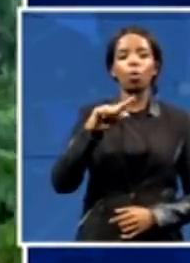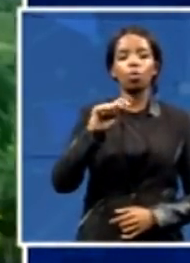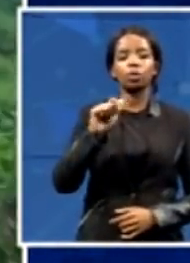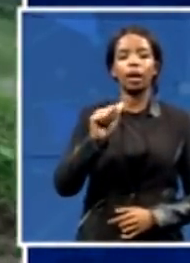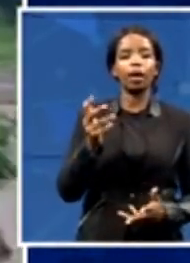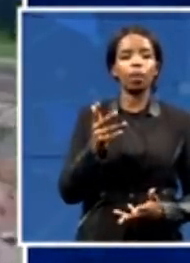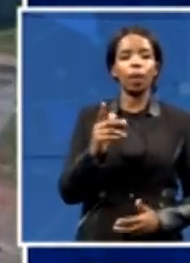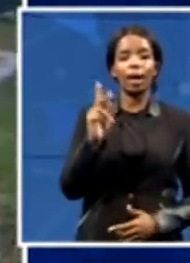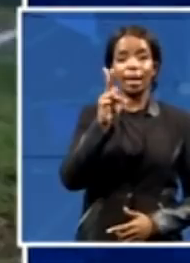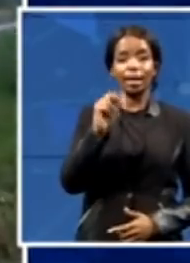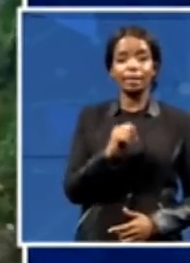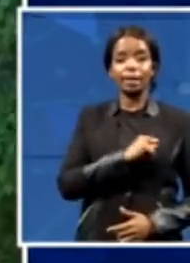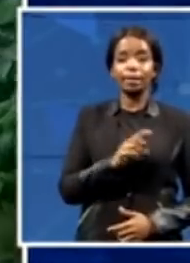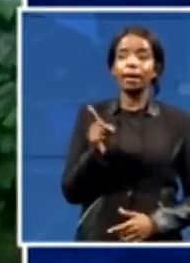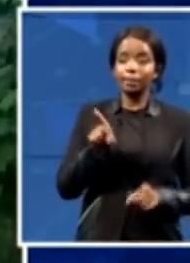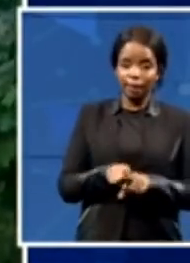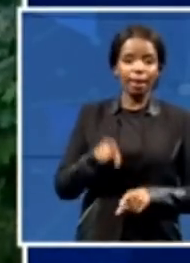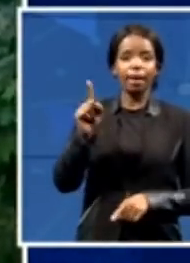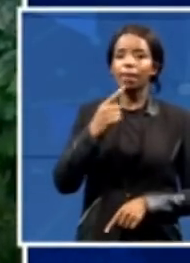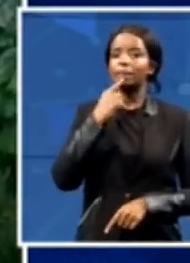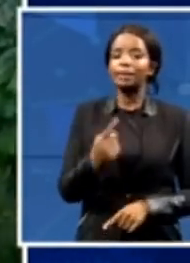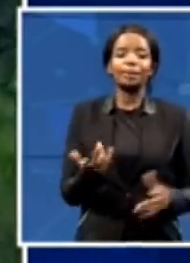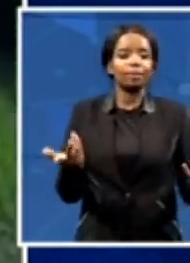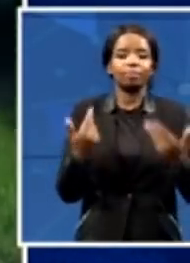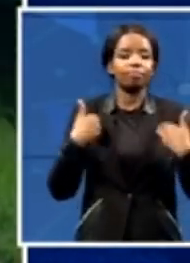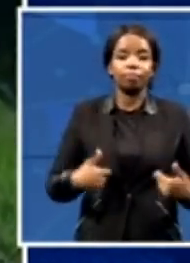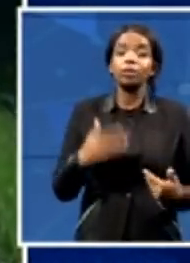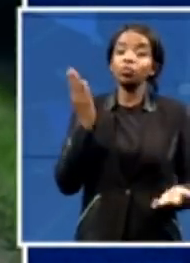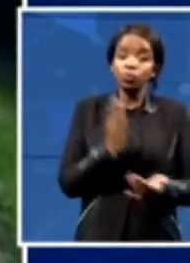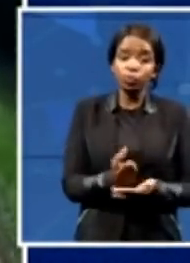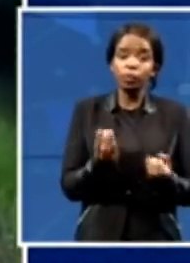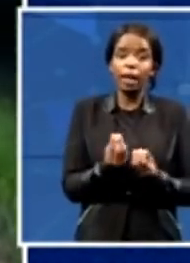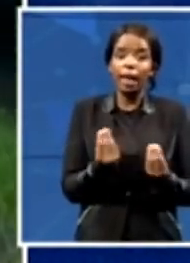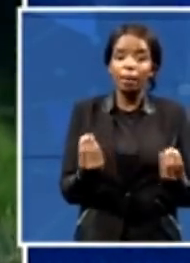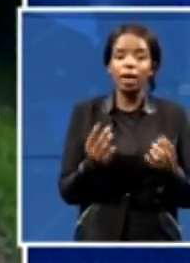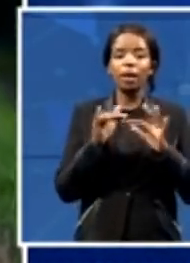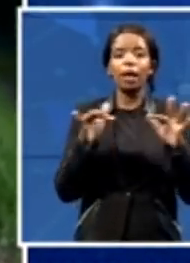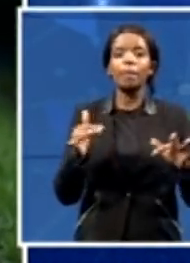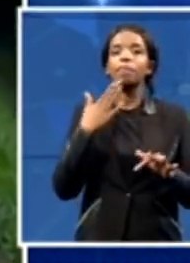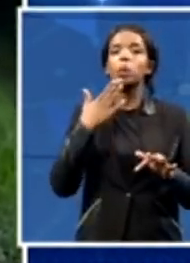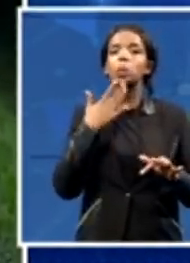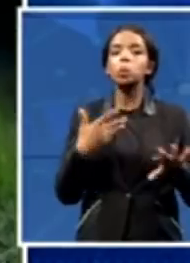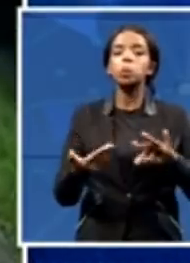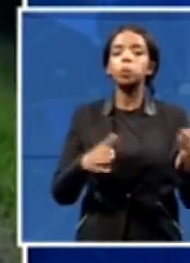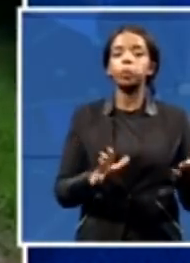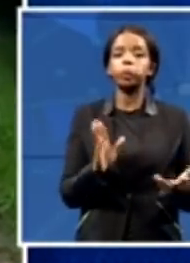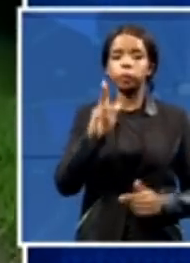a verified number of death toll in KwaZulu-Natal, but they are trying to